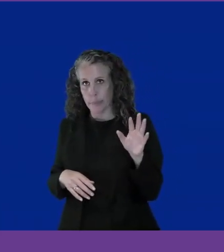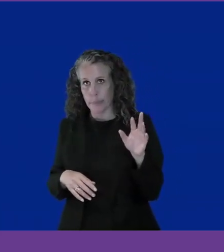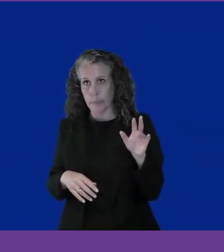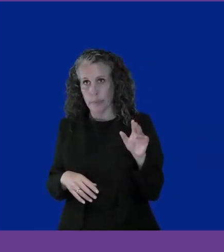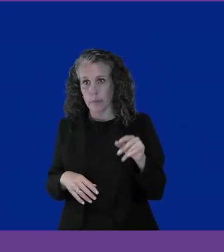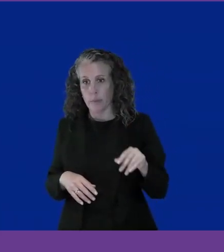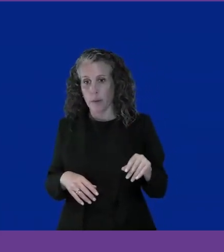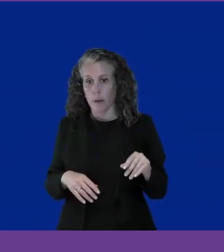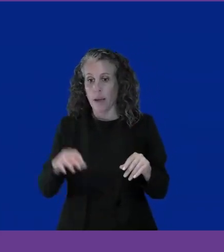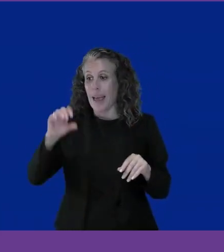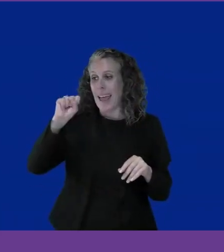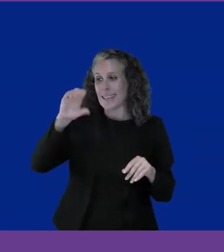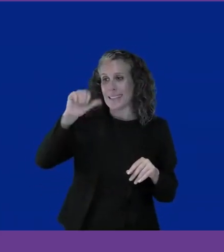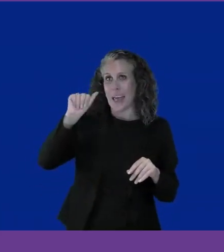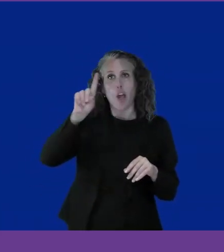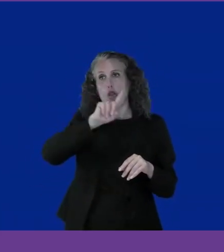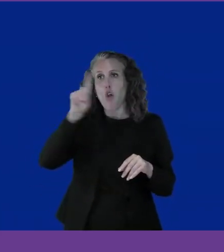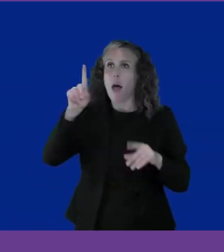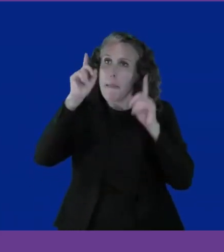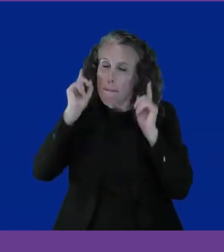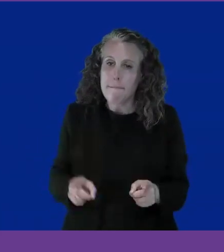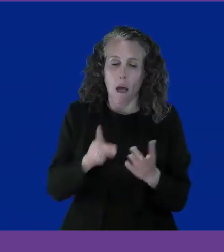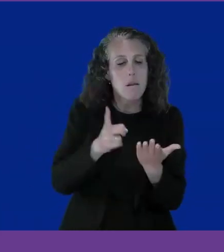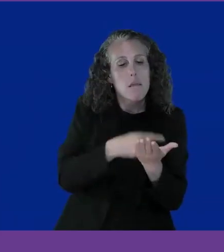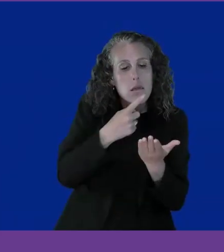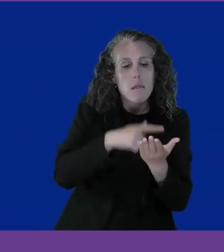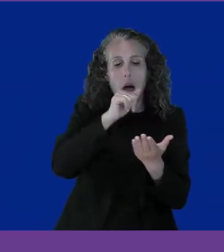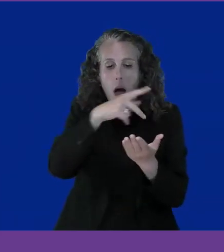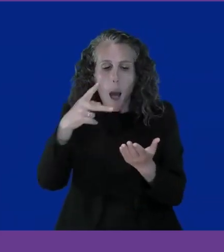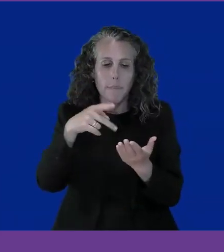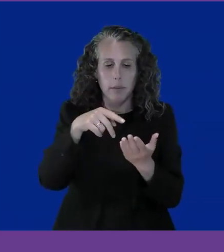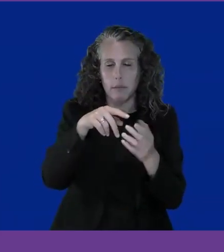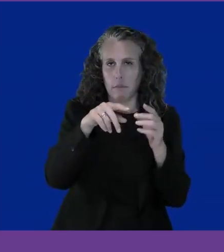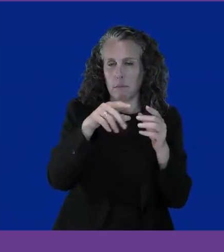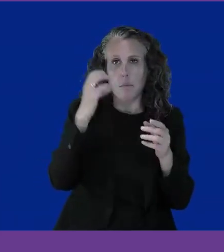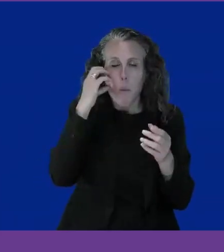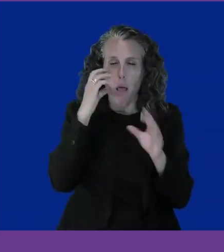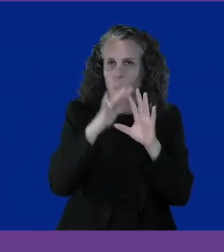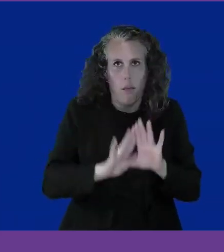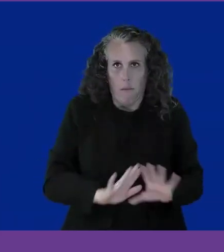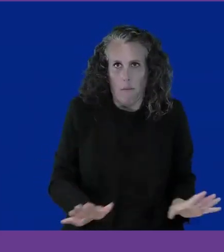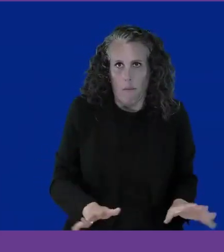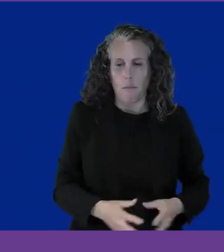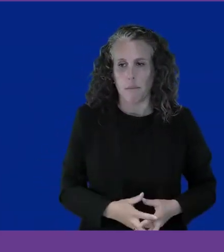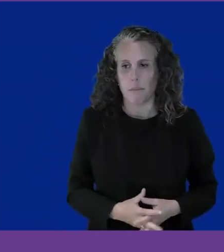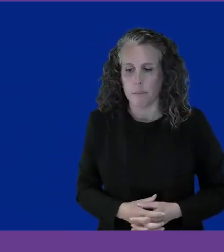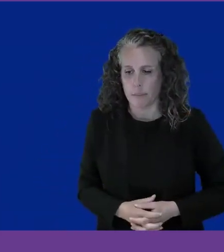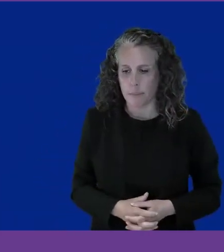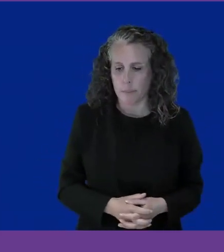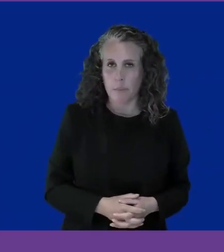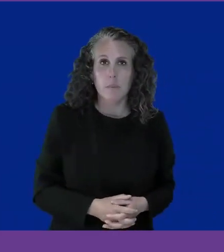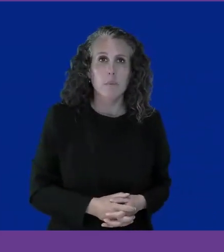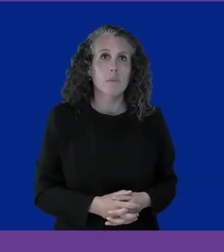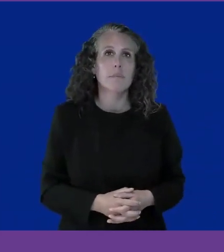not dependent on smart devices. So there was this was one moment of taking stock of the difficulties